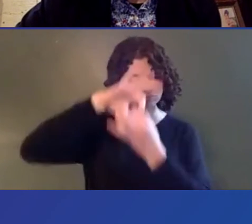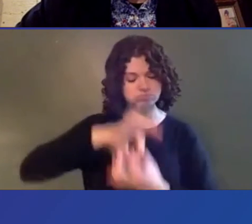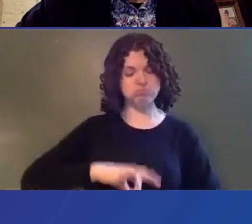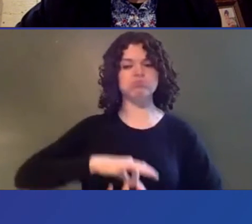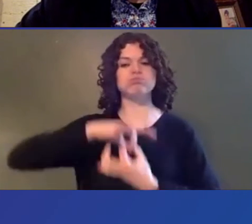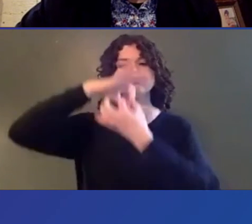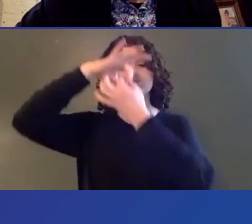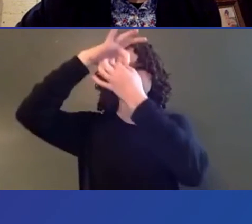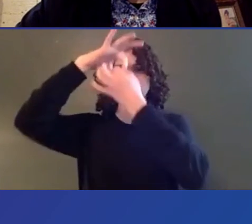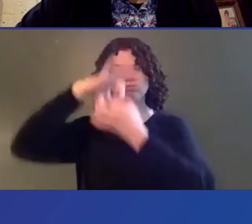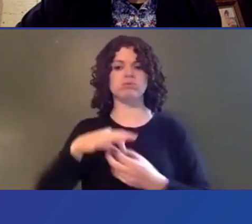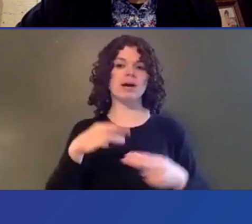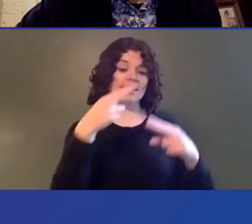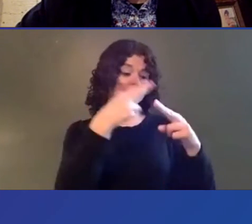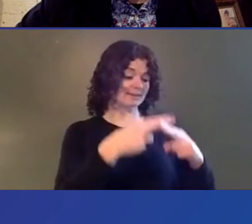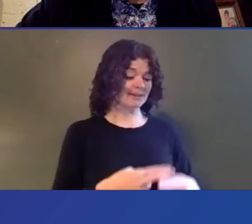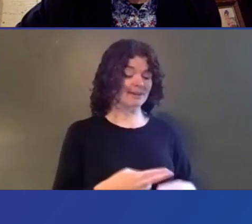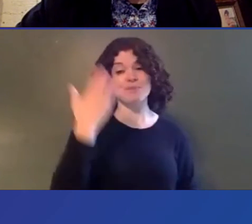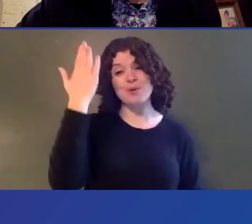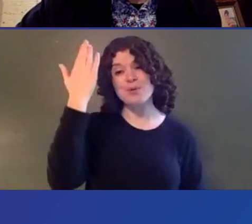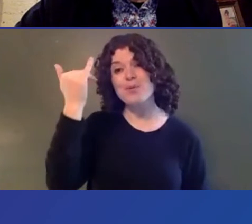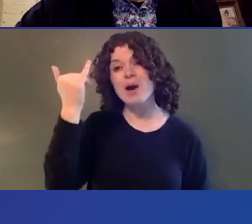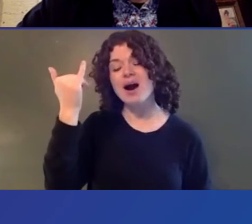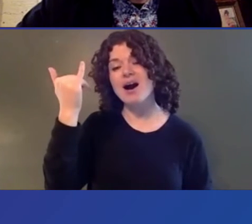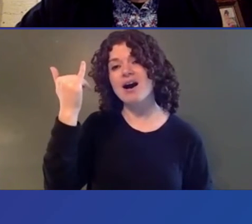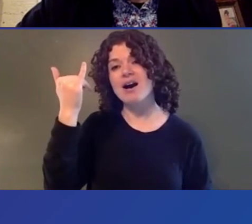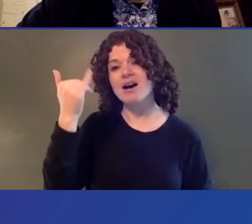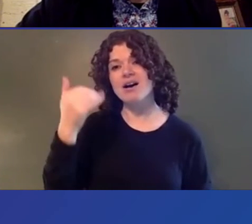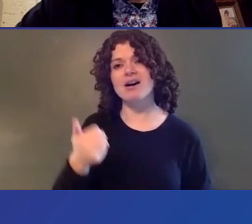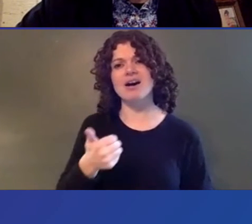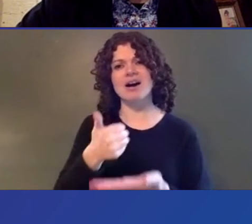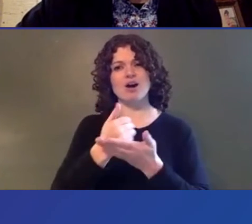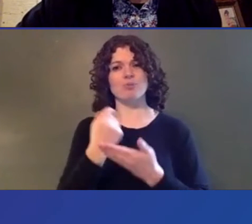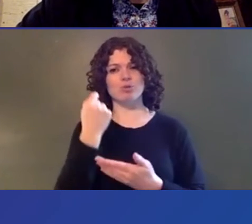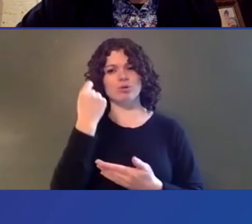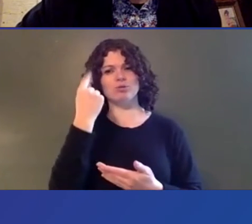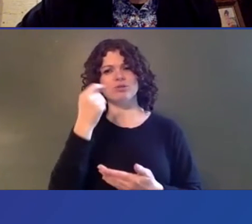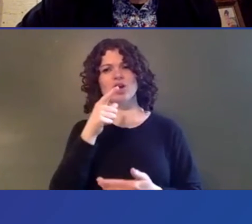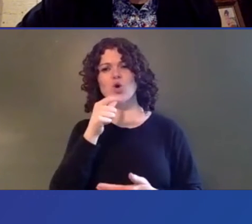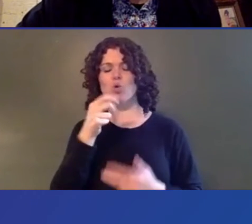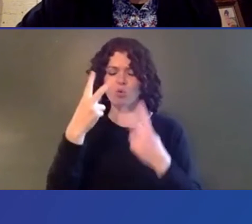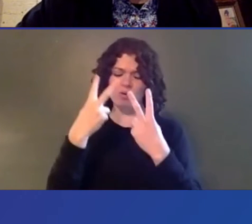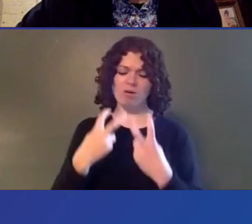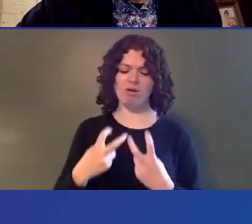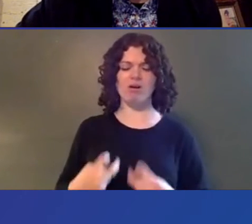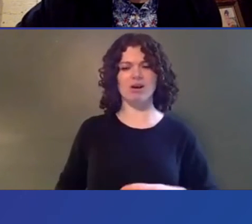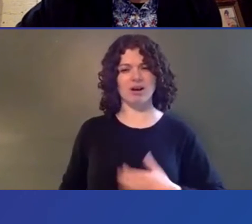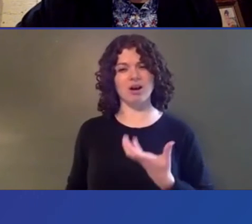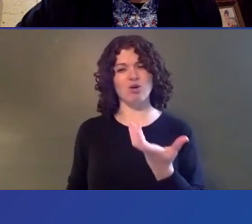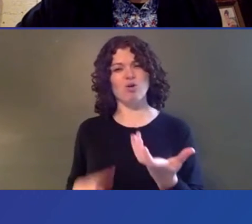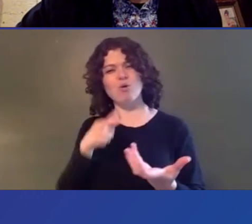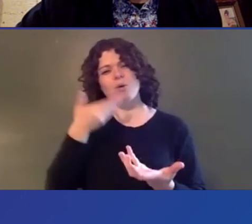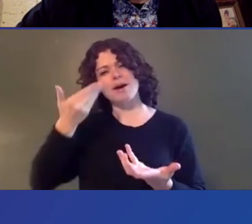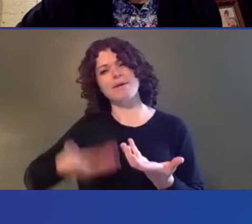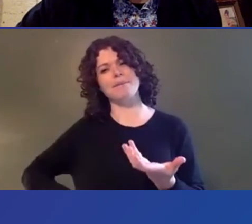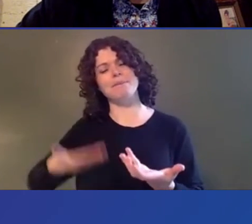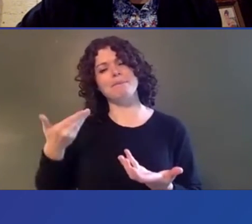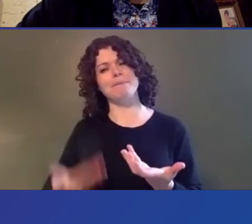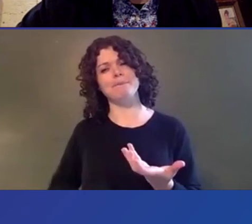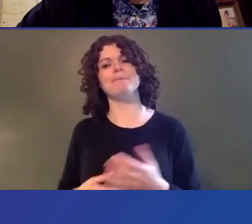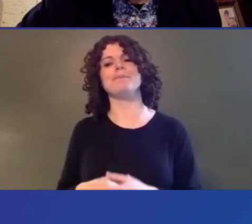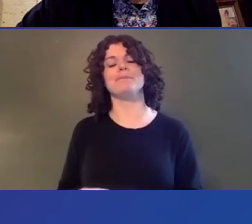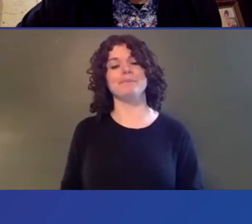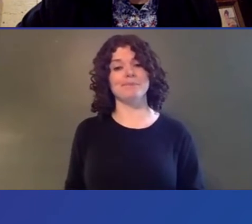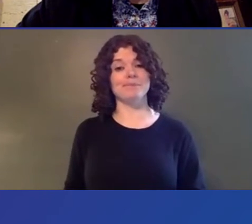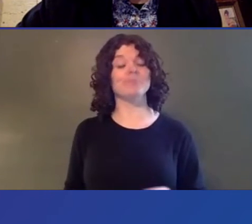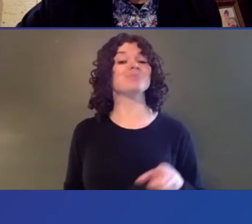can be more clear on what your sense of who you are and what you're doing actually makes sense. Annie,